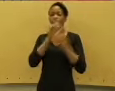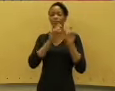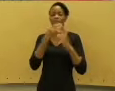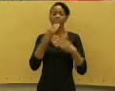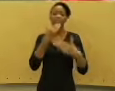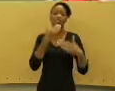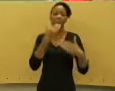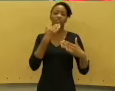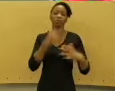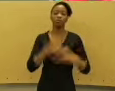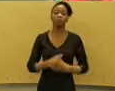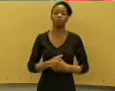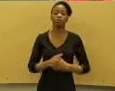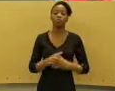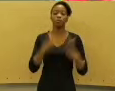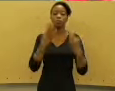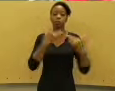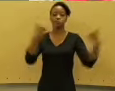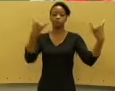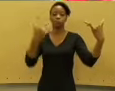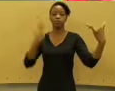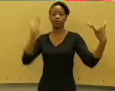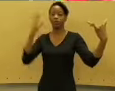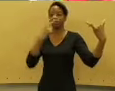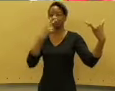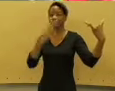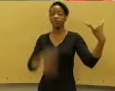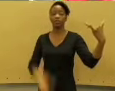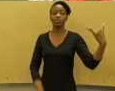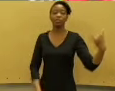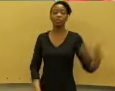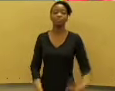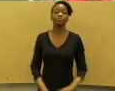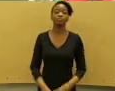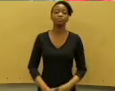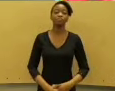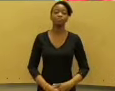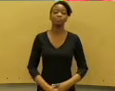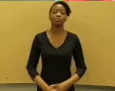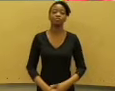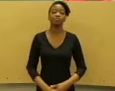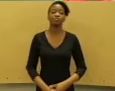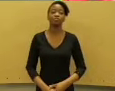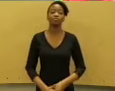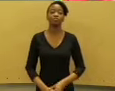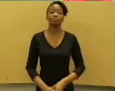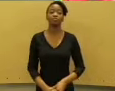the venue. I'm just going to move forward. Giddy.